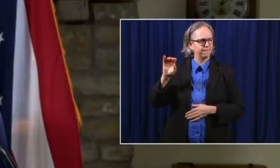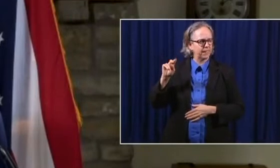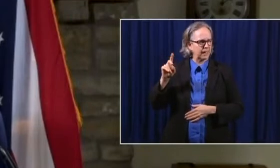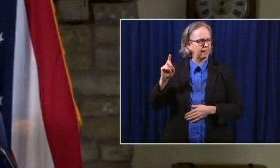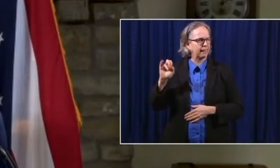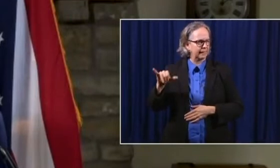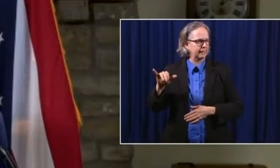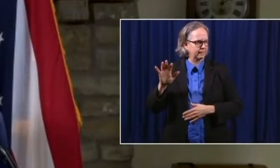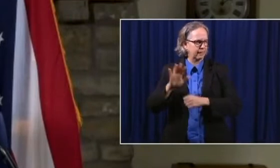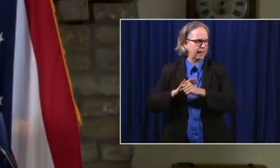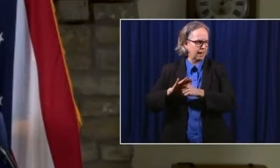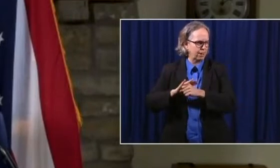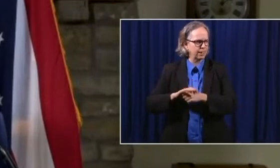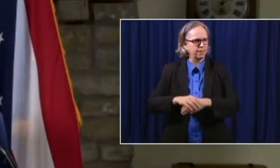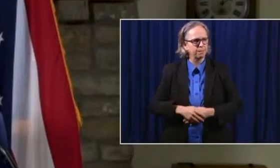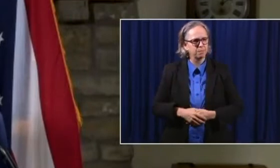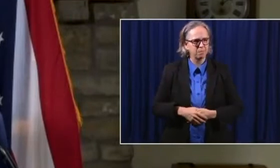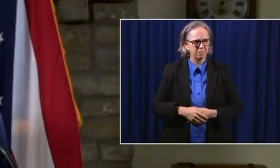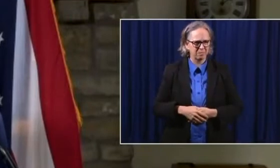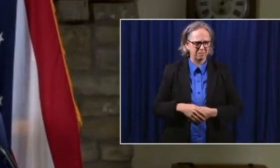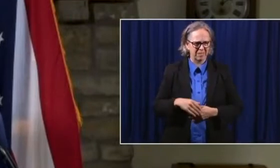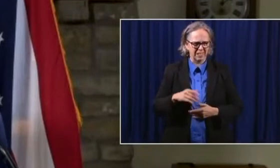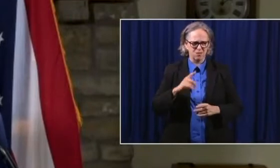Couple bad pieces of news.